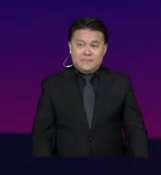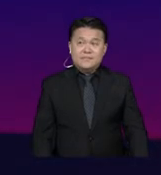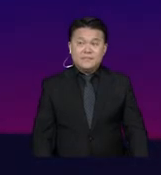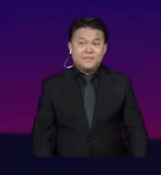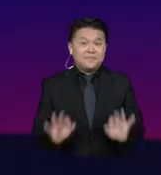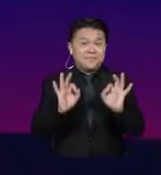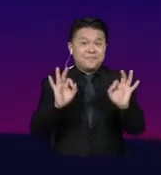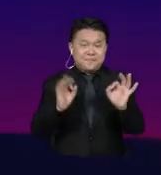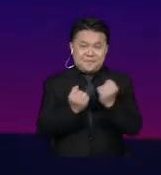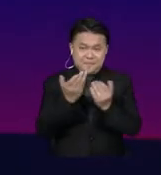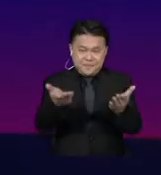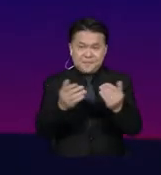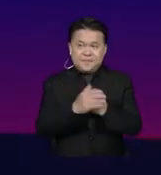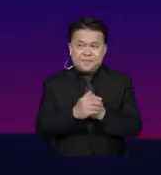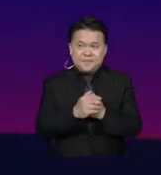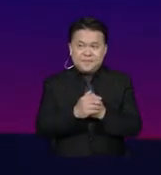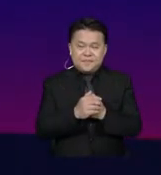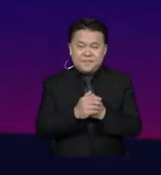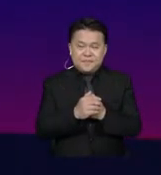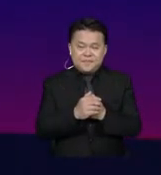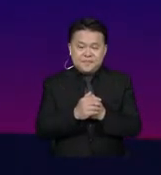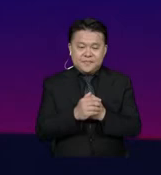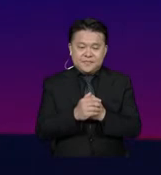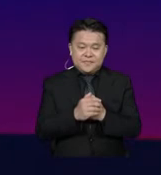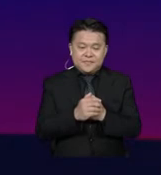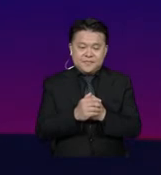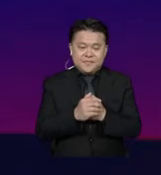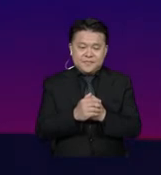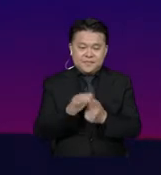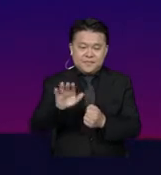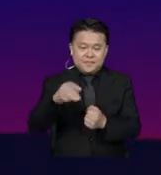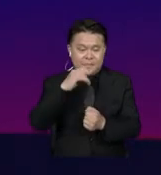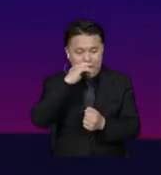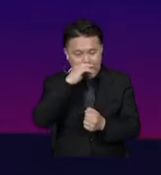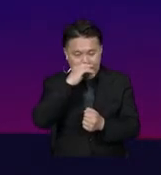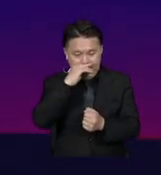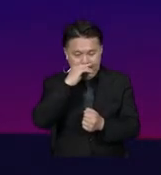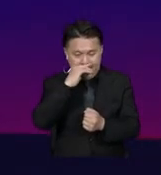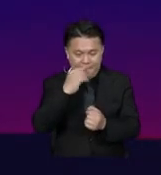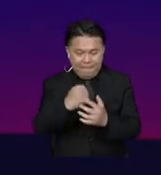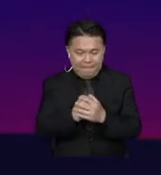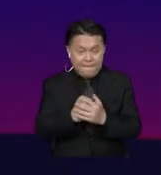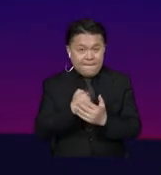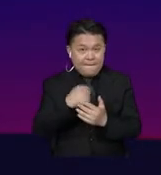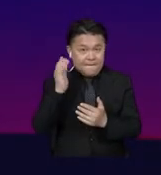Ah, okay. So why do we have I believe the question was why